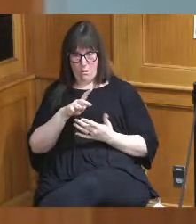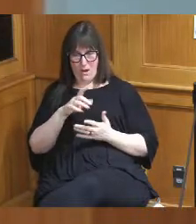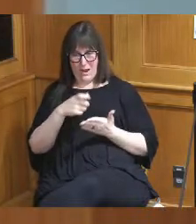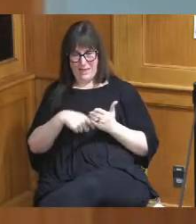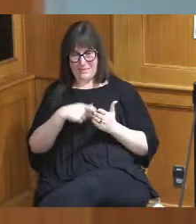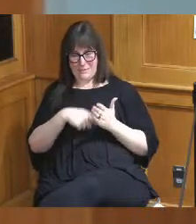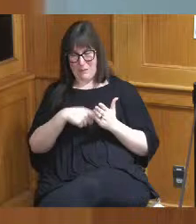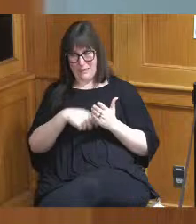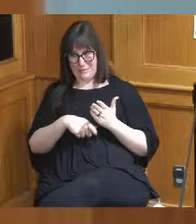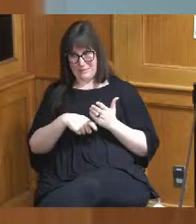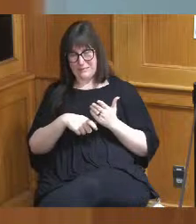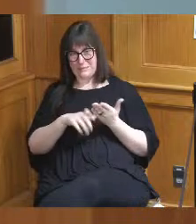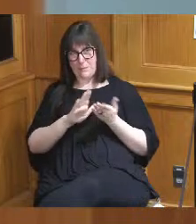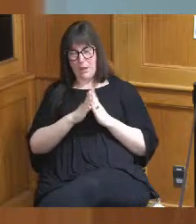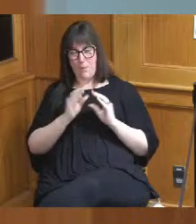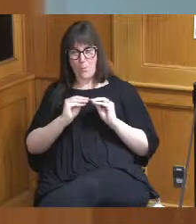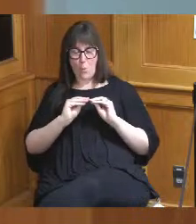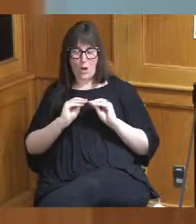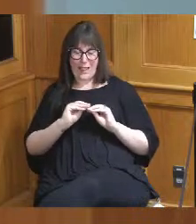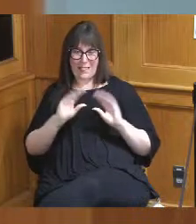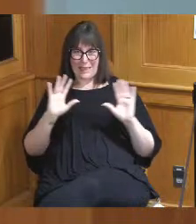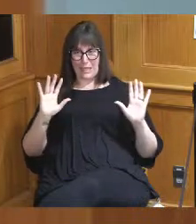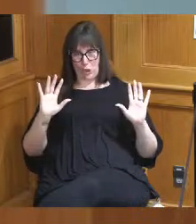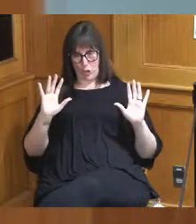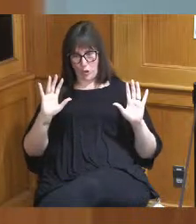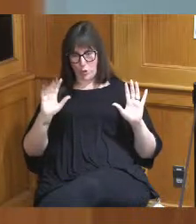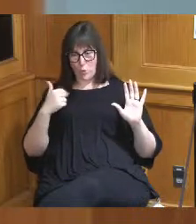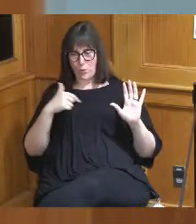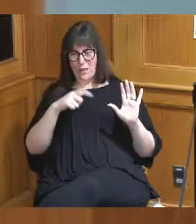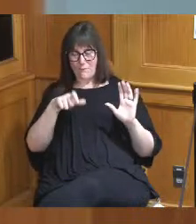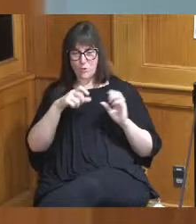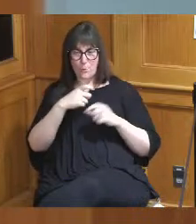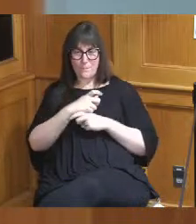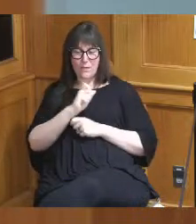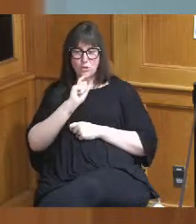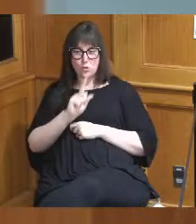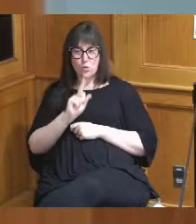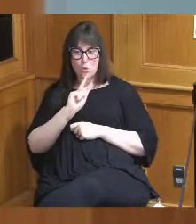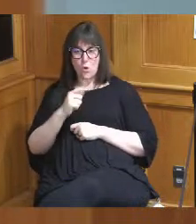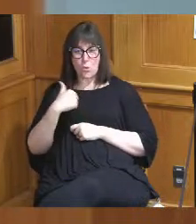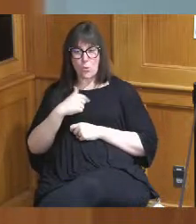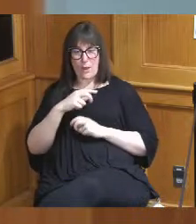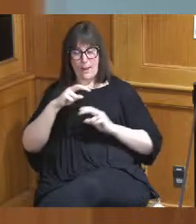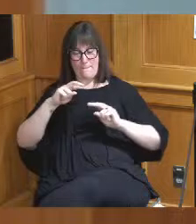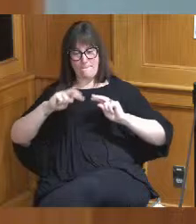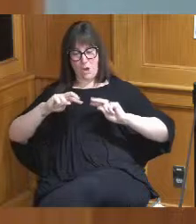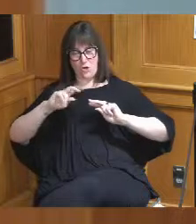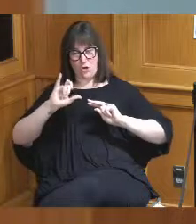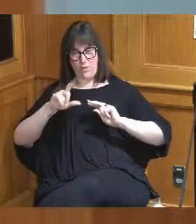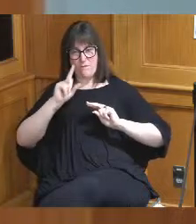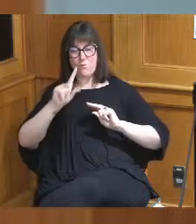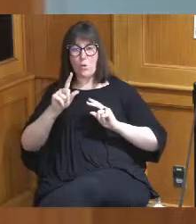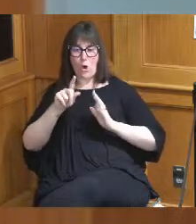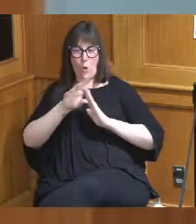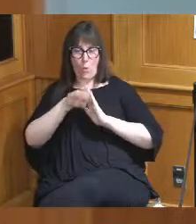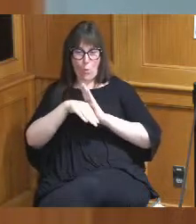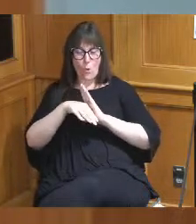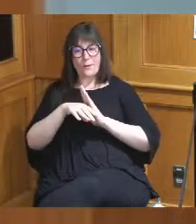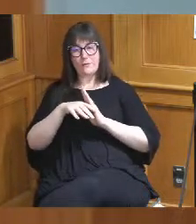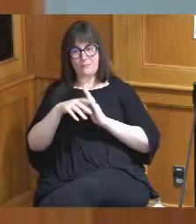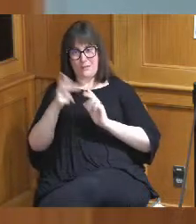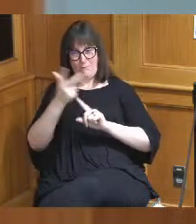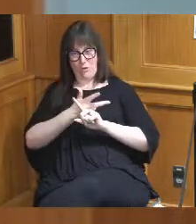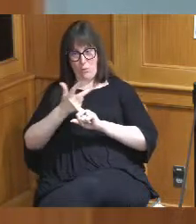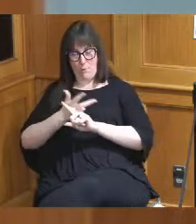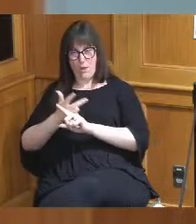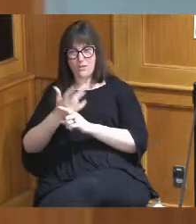expenses become more clear, and we're going to make sure we're monitoring that on a quarterly basis from now until